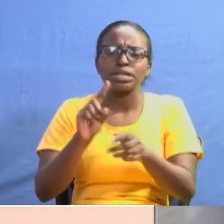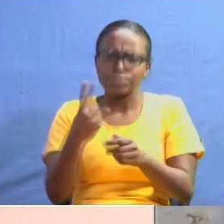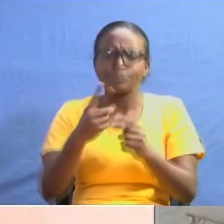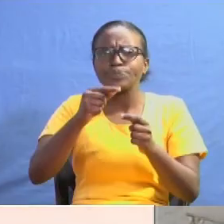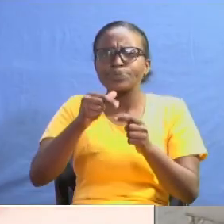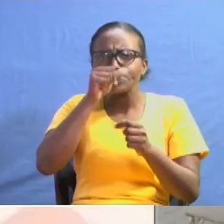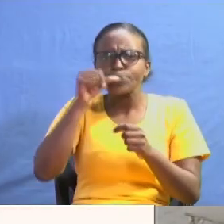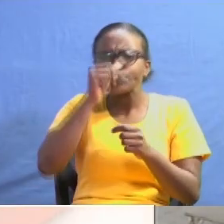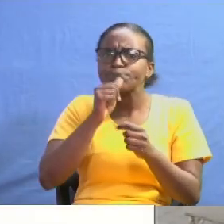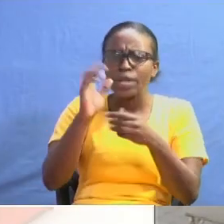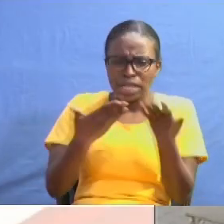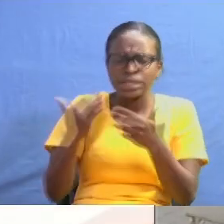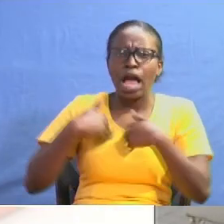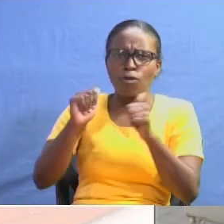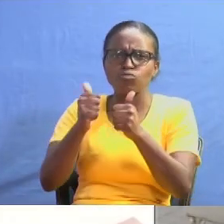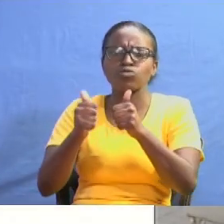now when they come and consider that you went to